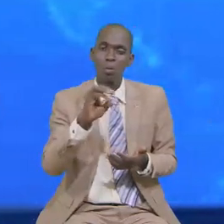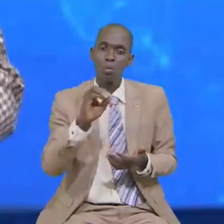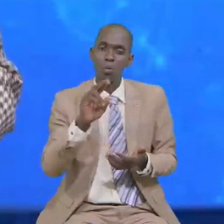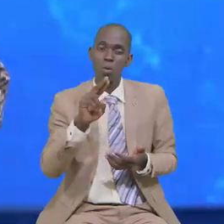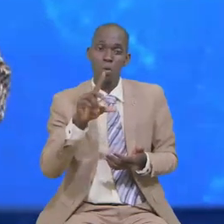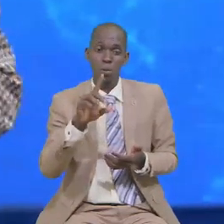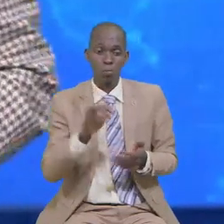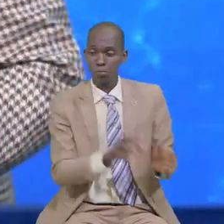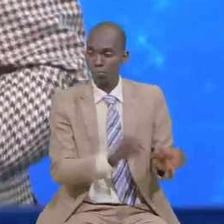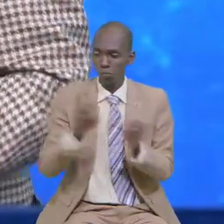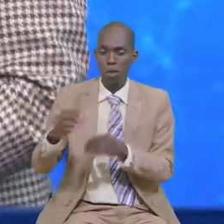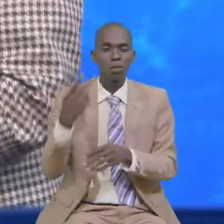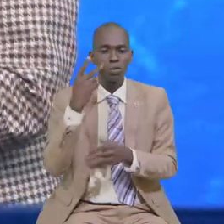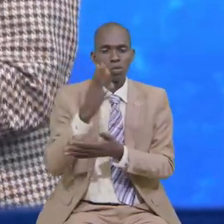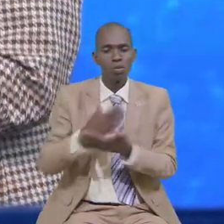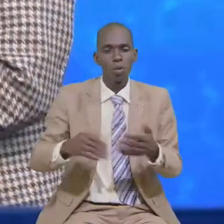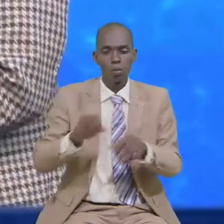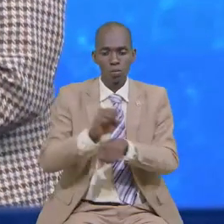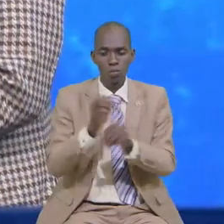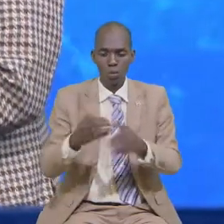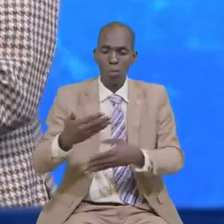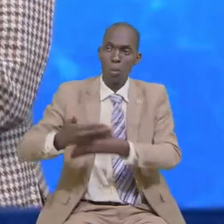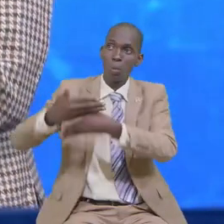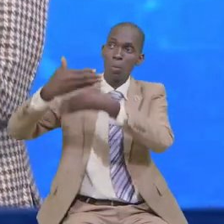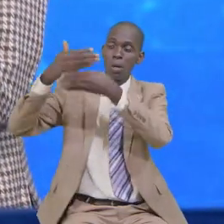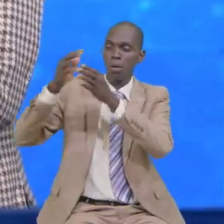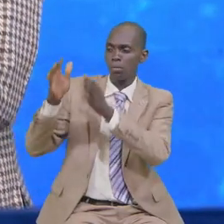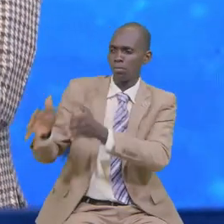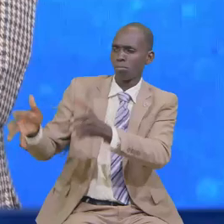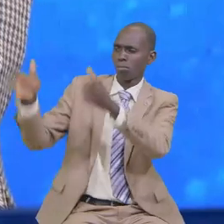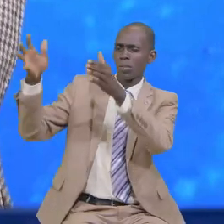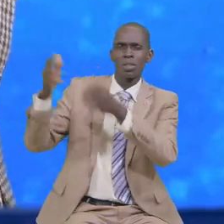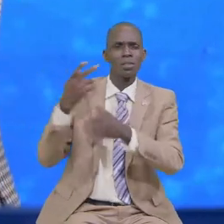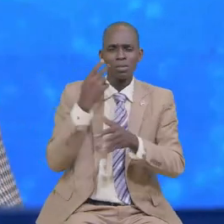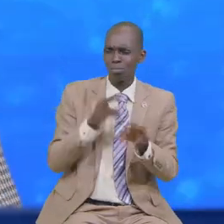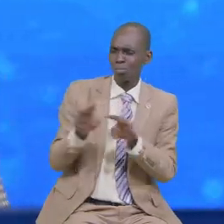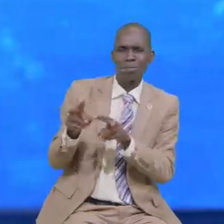there. And everything looks like, what is happening here?